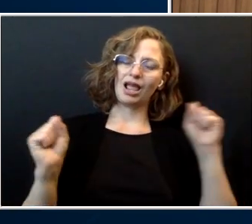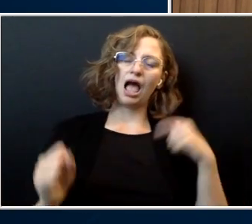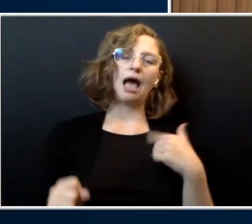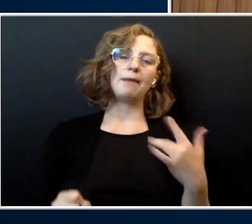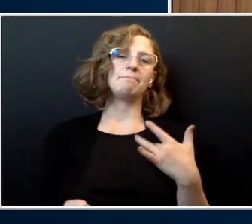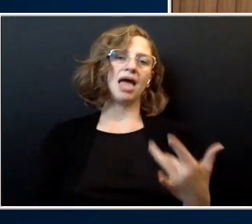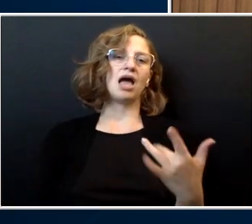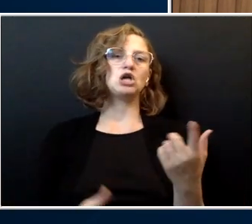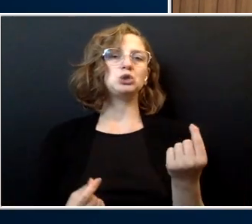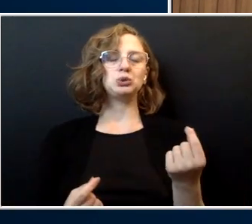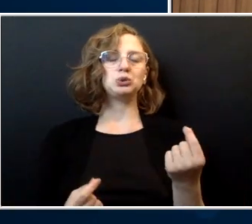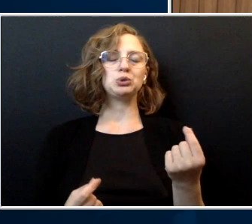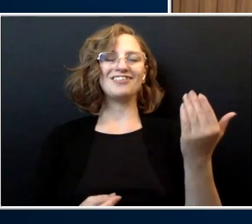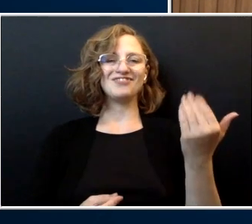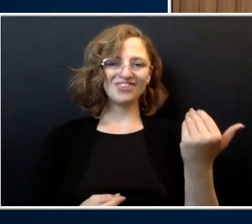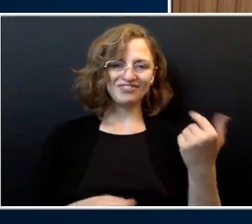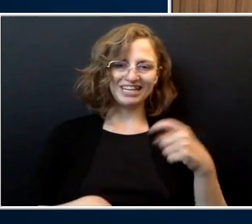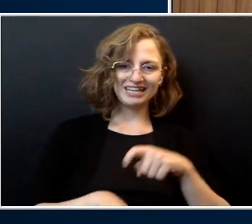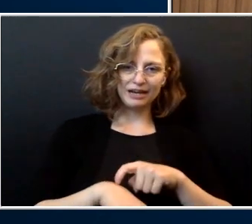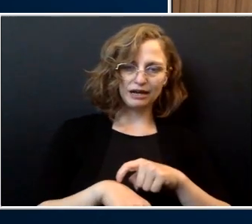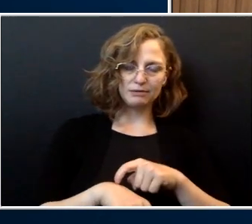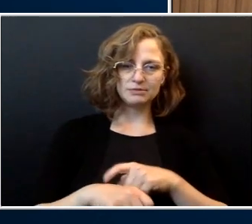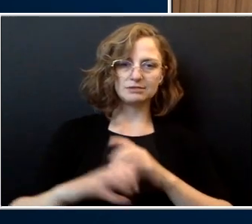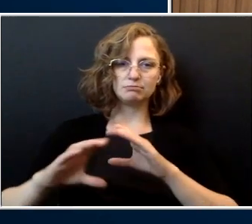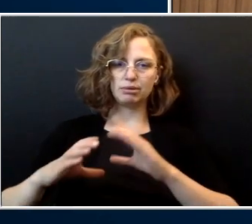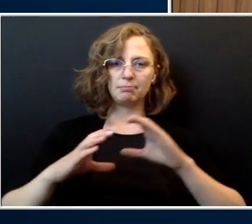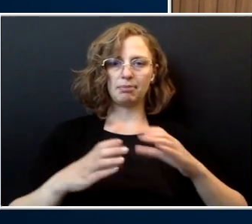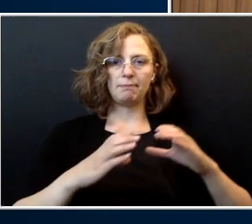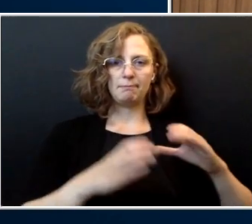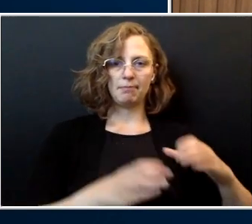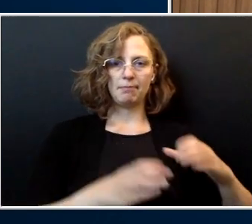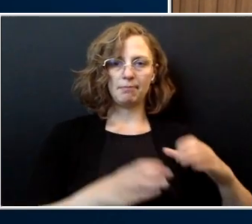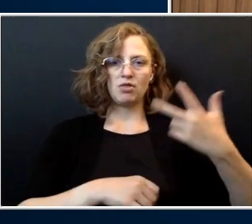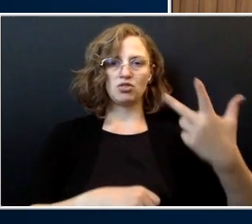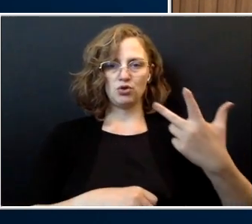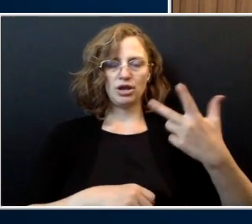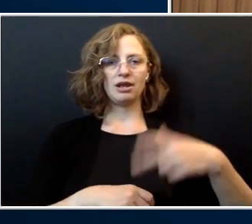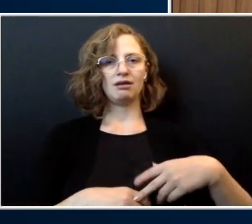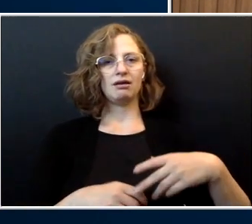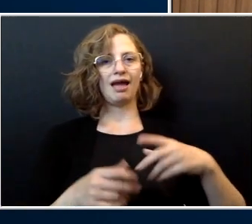exercises. And then how long should we be planking?